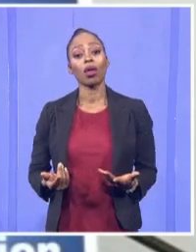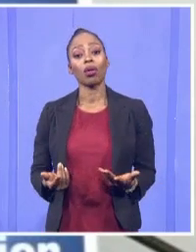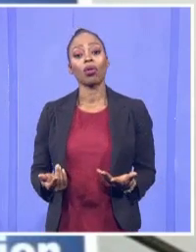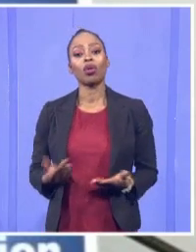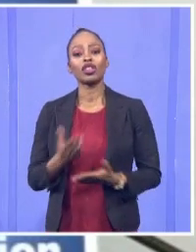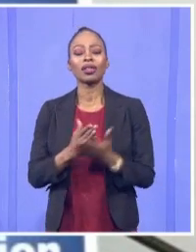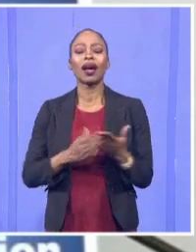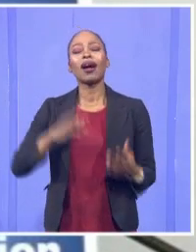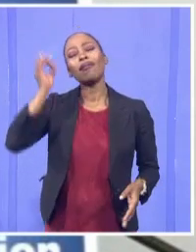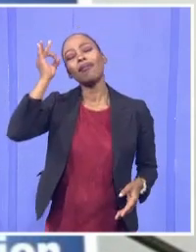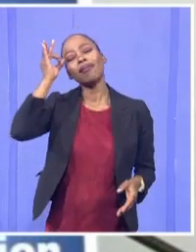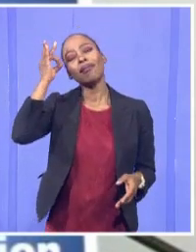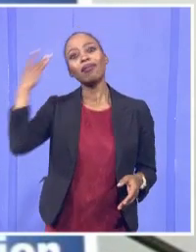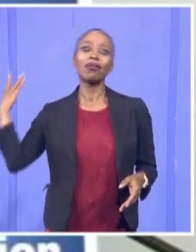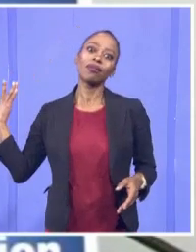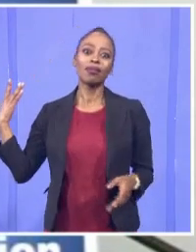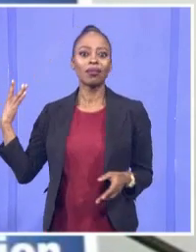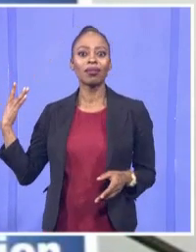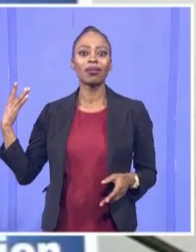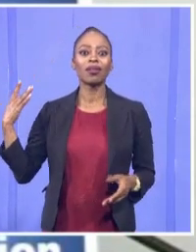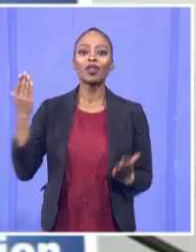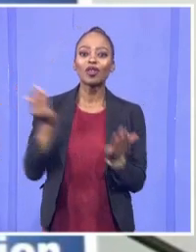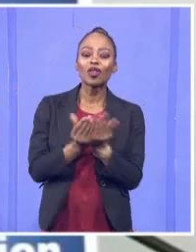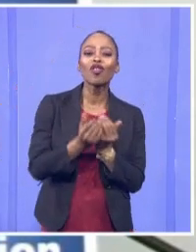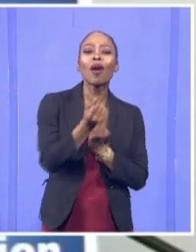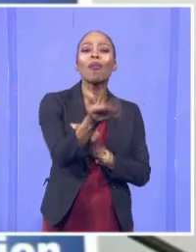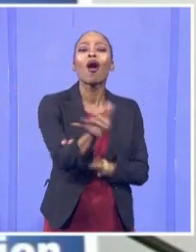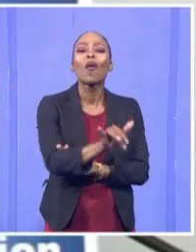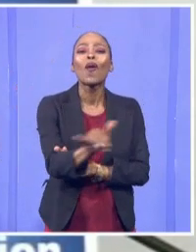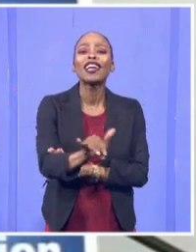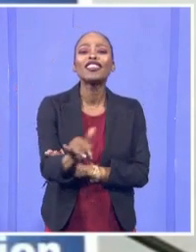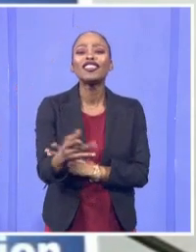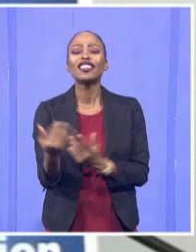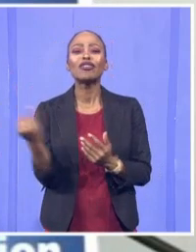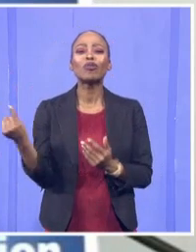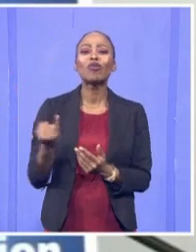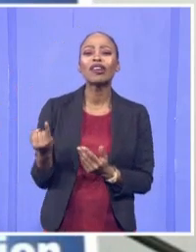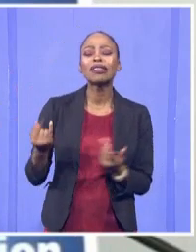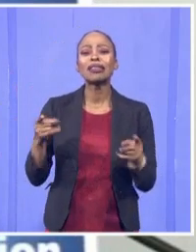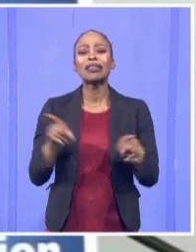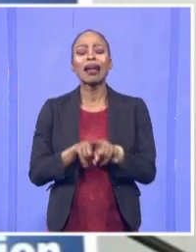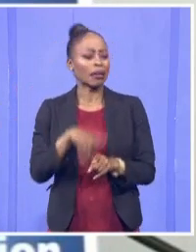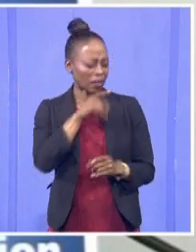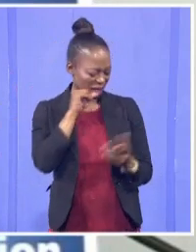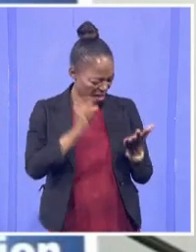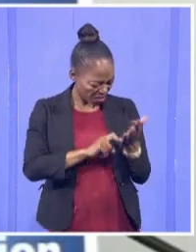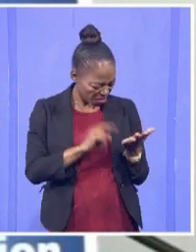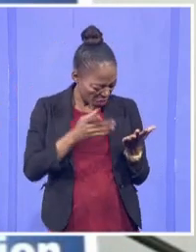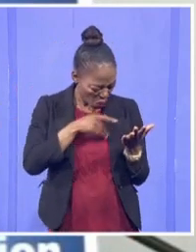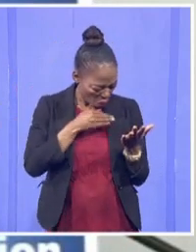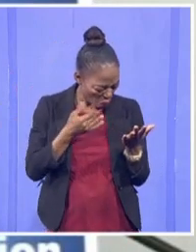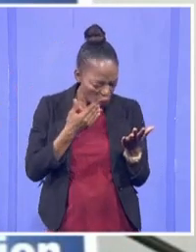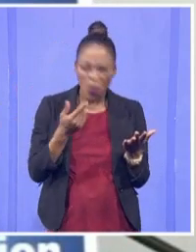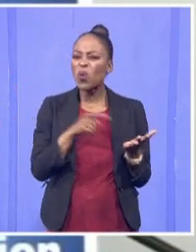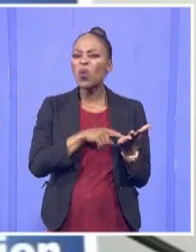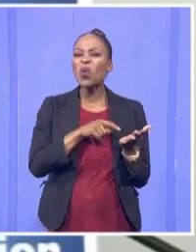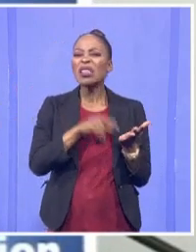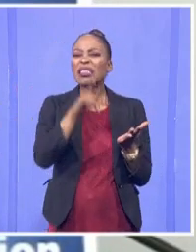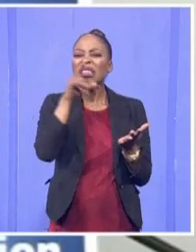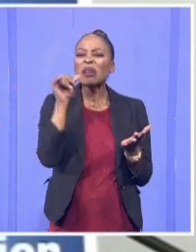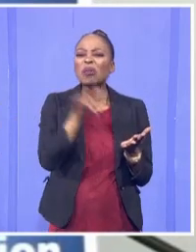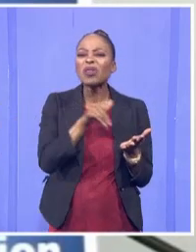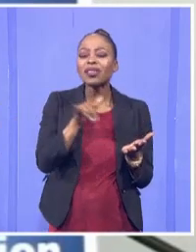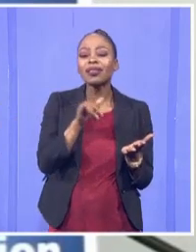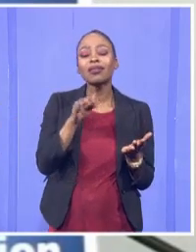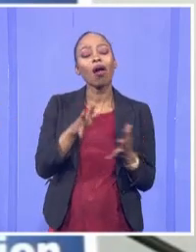they've forgotten the school they've applied, they are surprised with the name of the school. So it